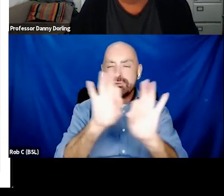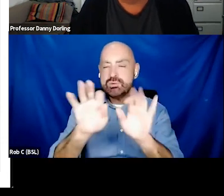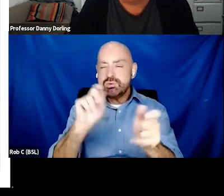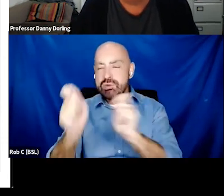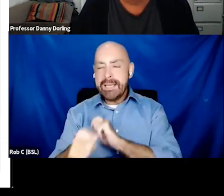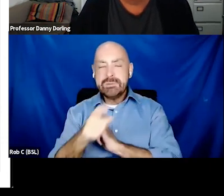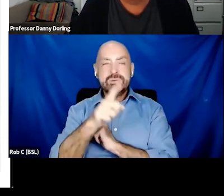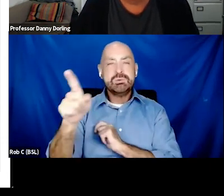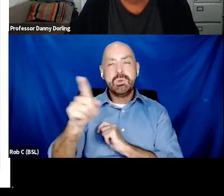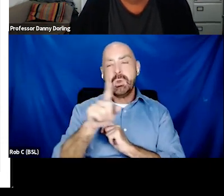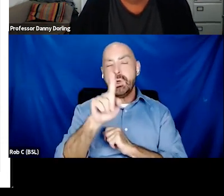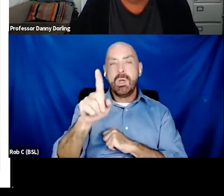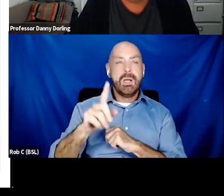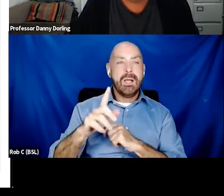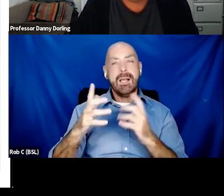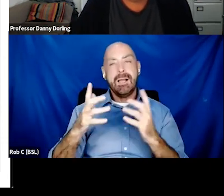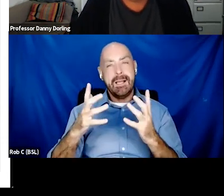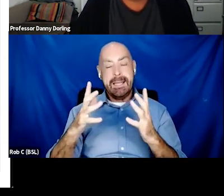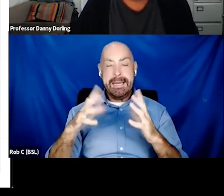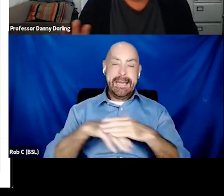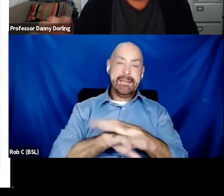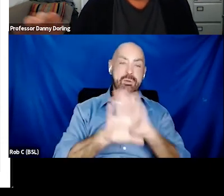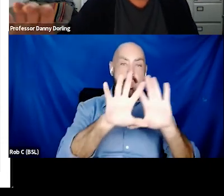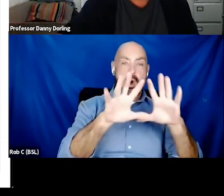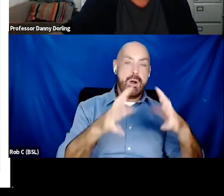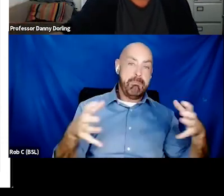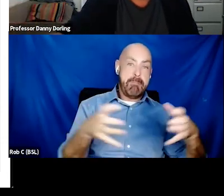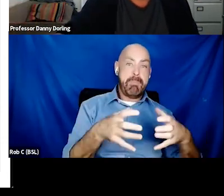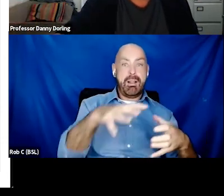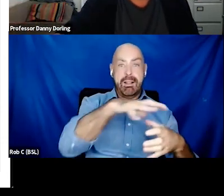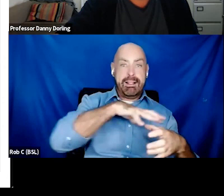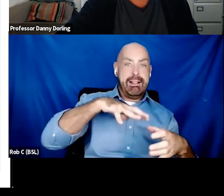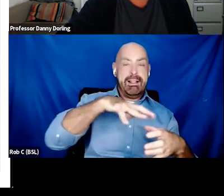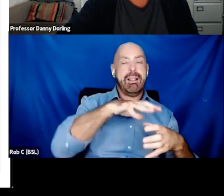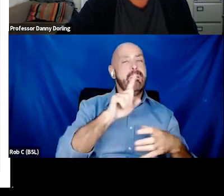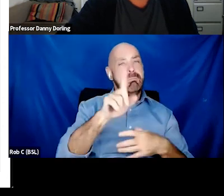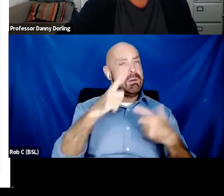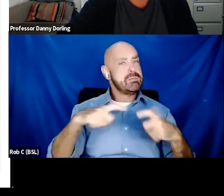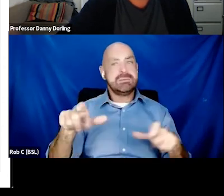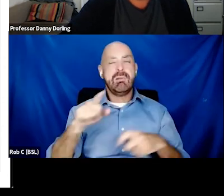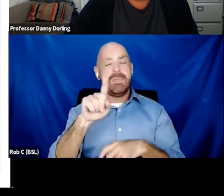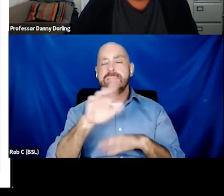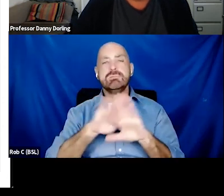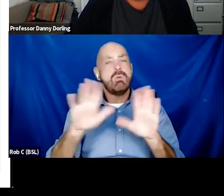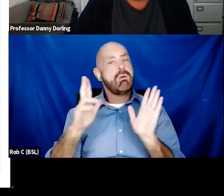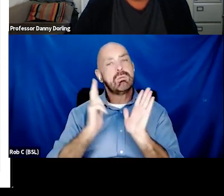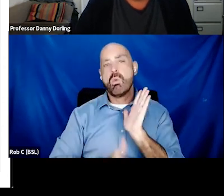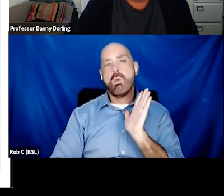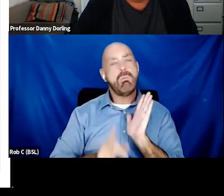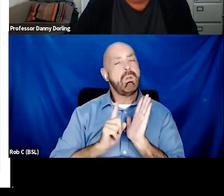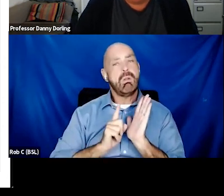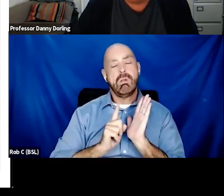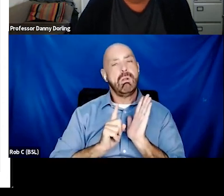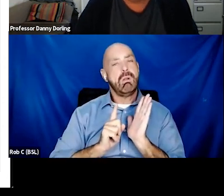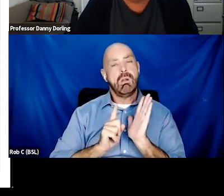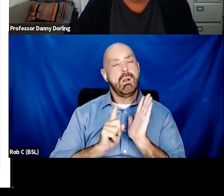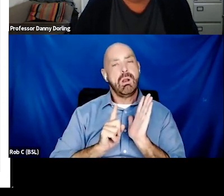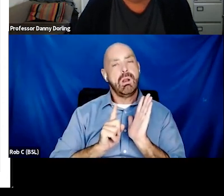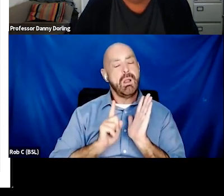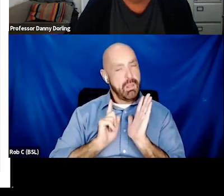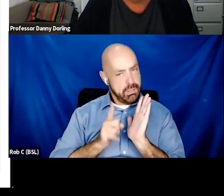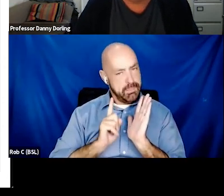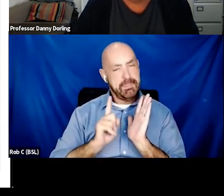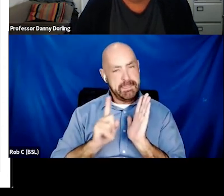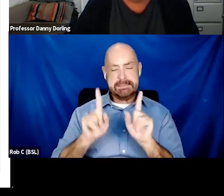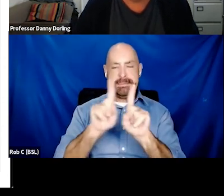your childcare bubble and so on. But this is still not normal. This distance thing